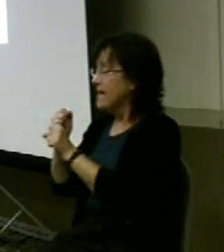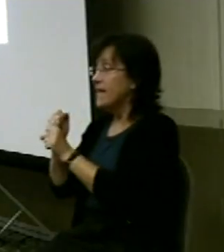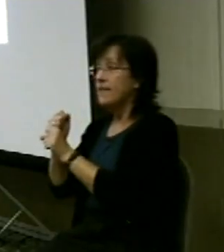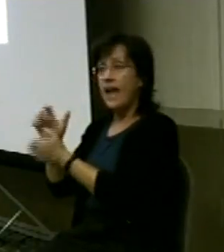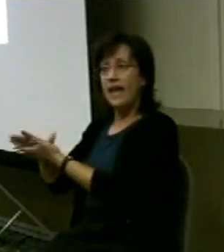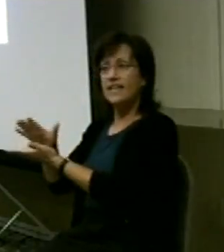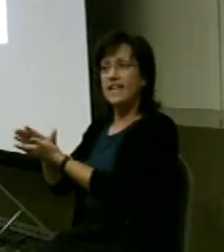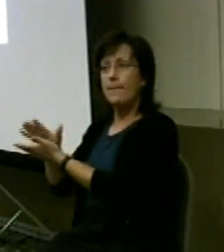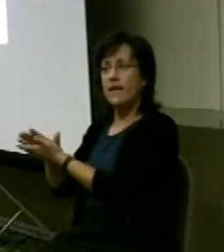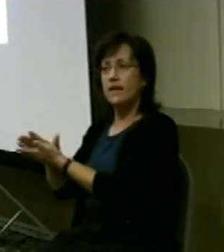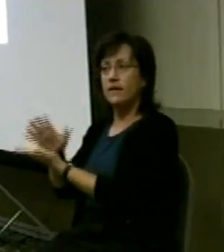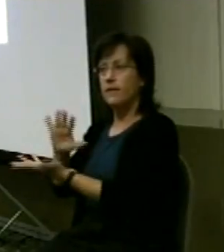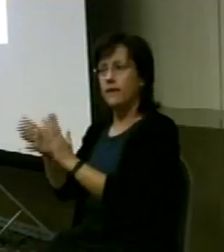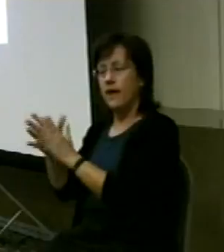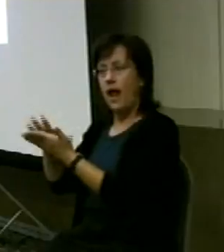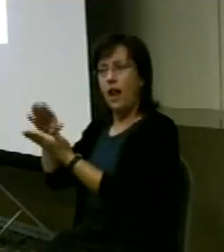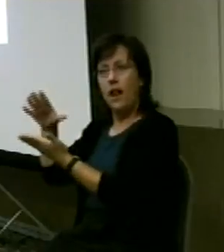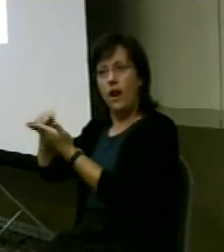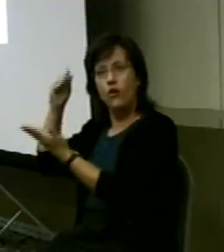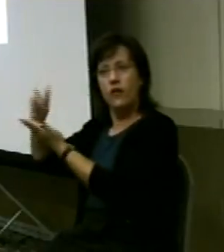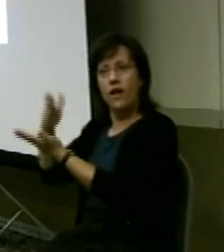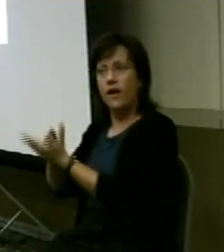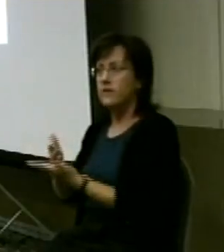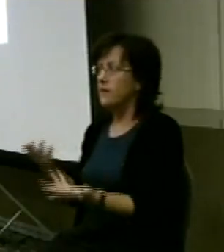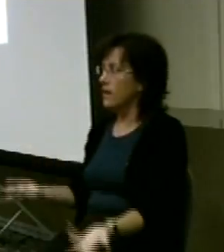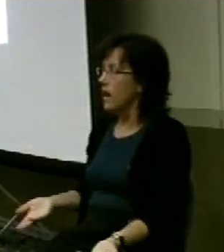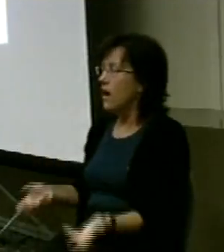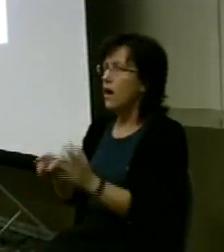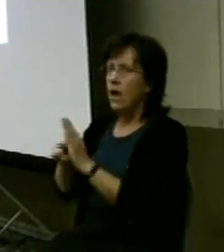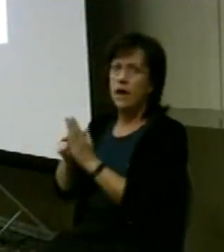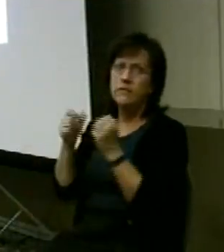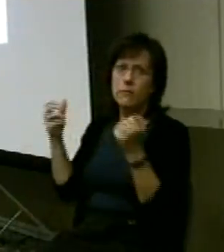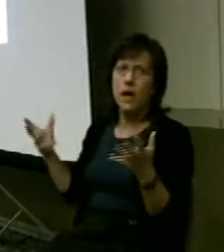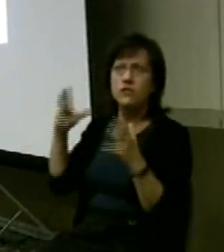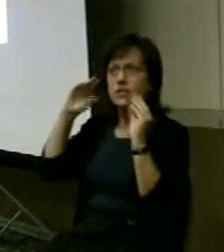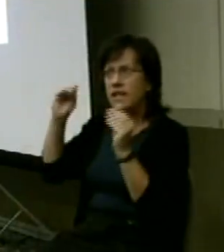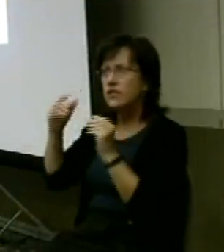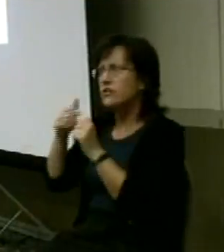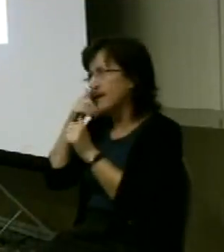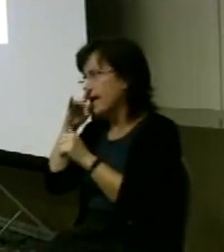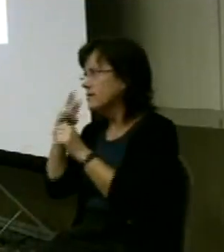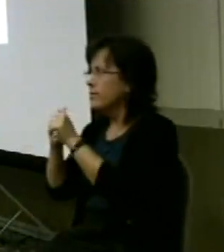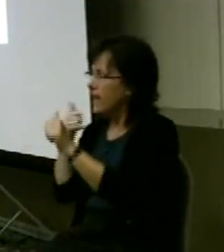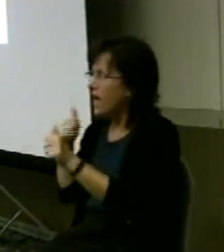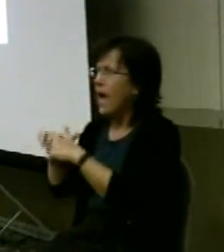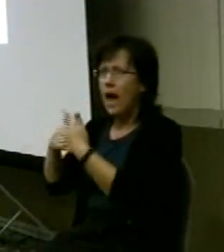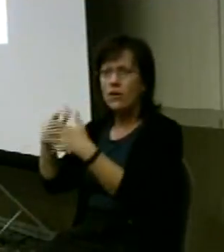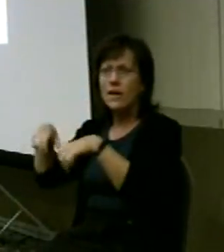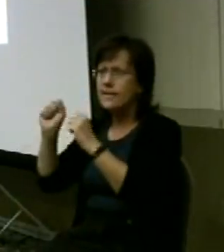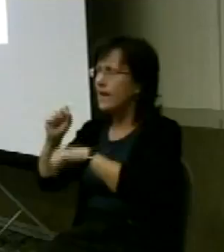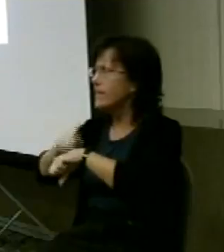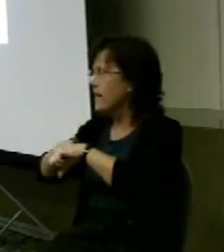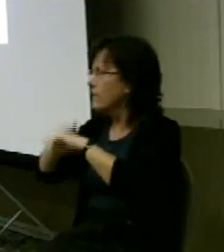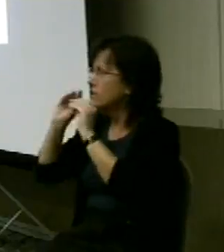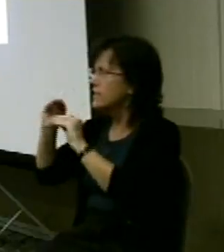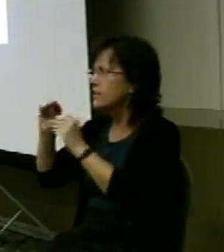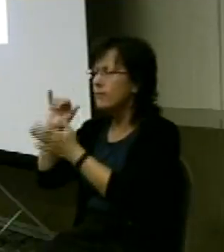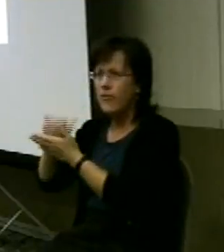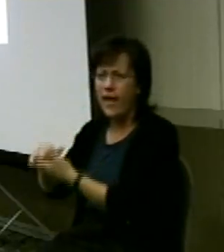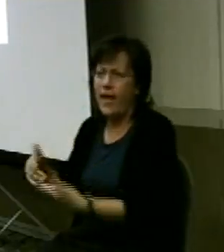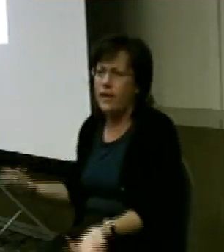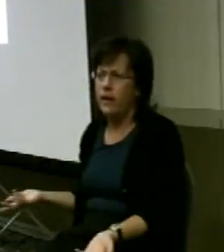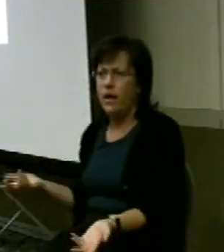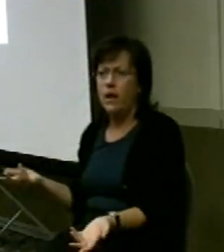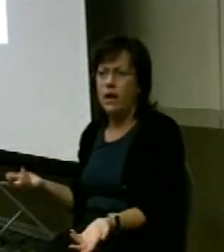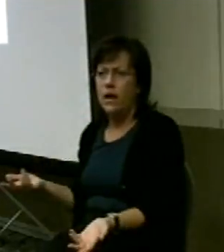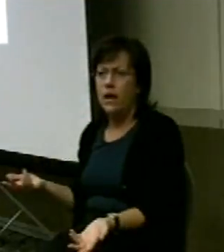hear all the time. Well, I have so much to teach and our kids are so far behind. How can I take the time to teach them those expectations